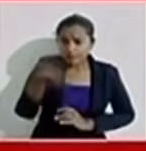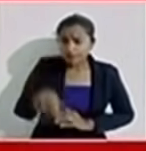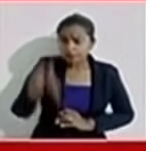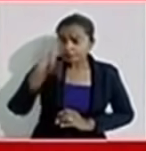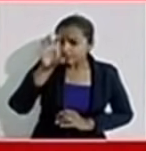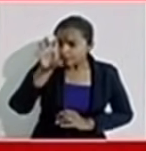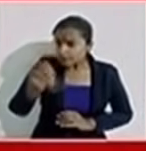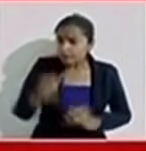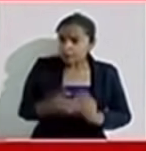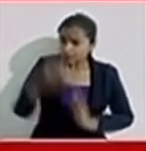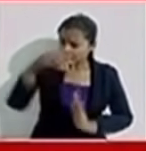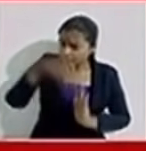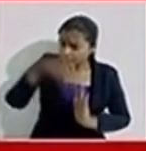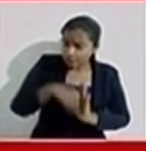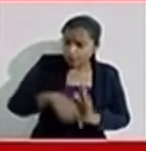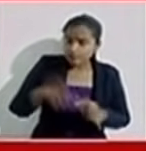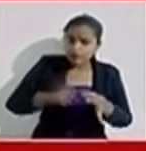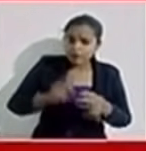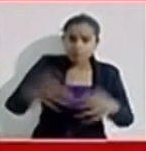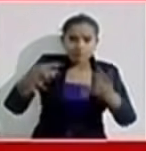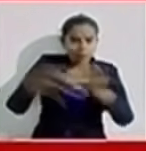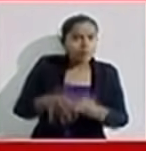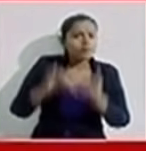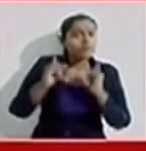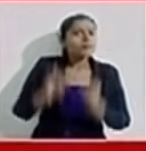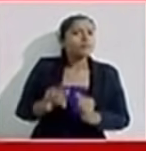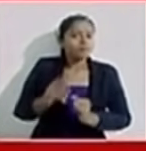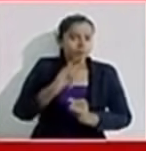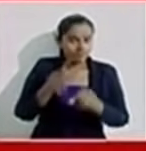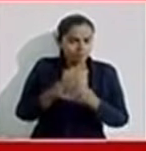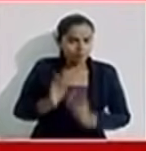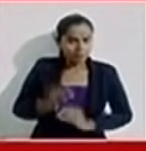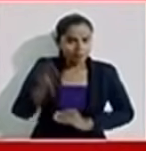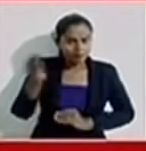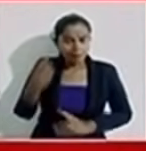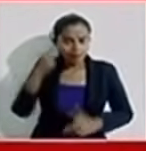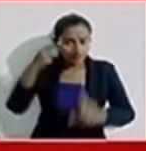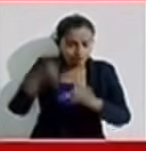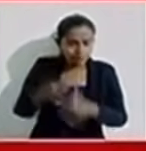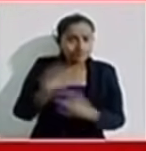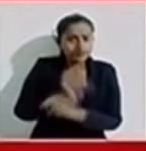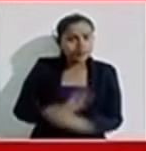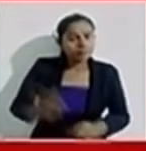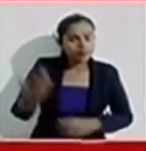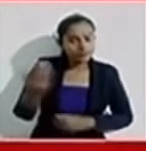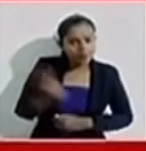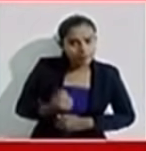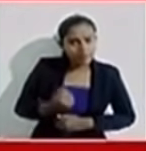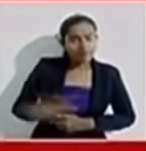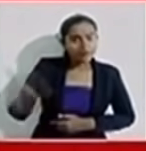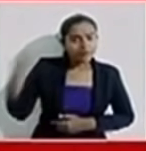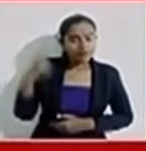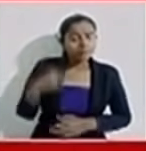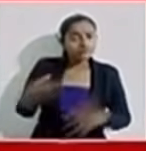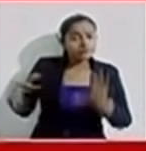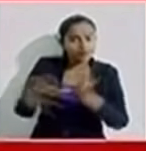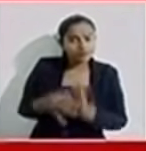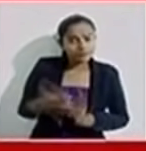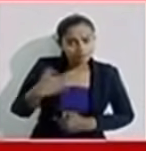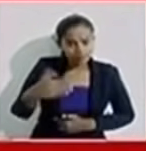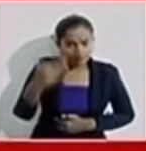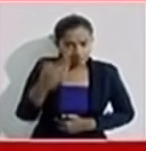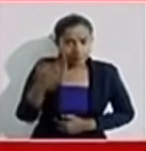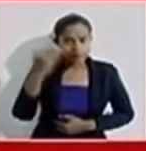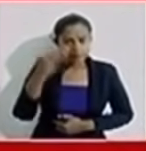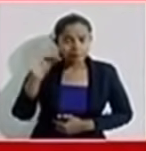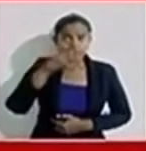rights, implement unilateral coercive measures and military interference against sovereign states, which gravely violate the